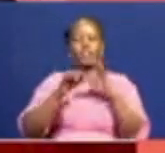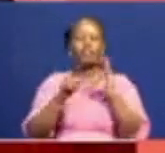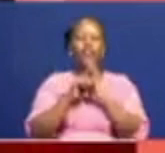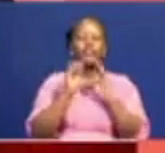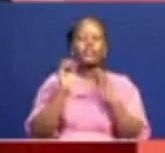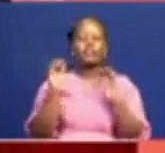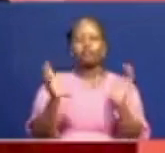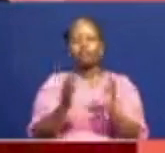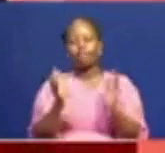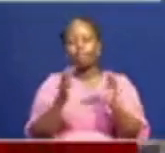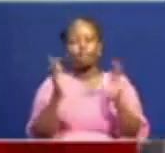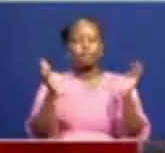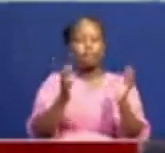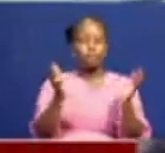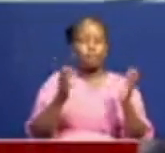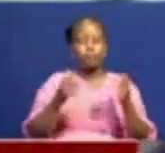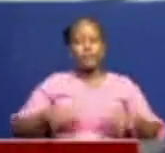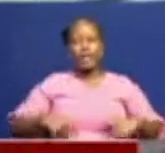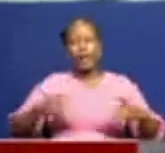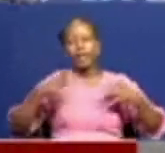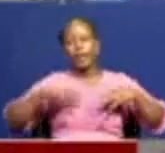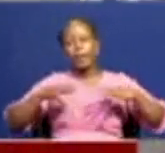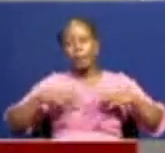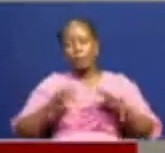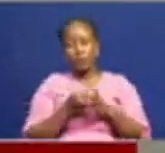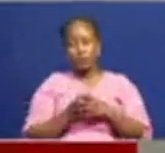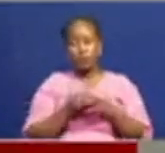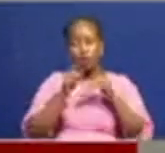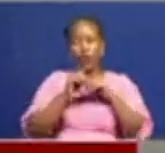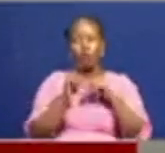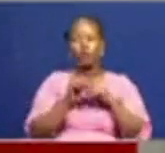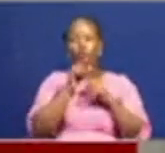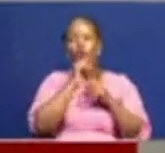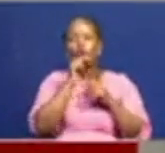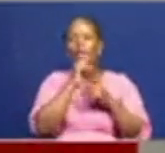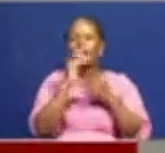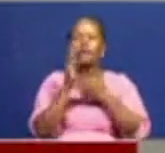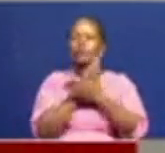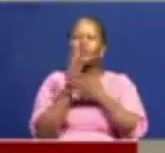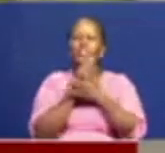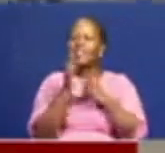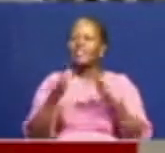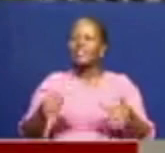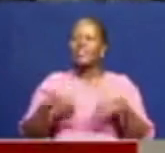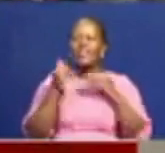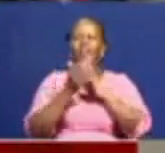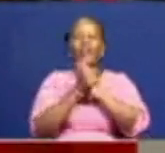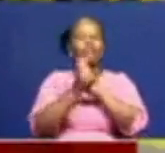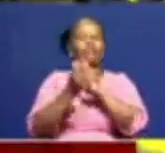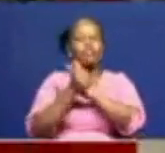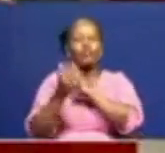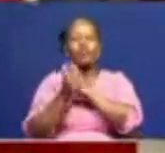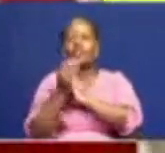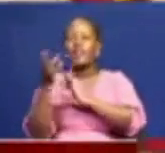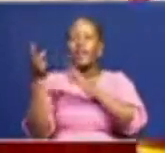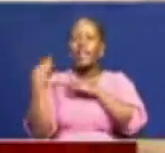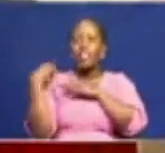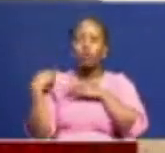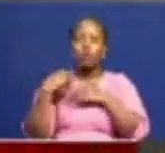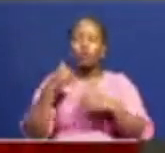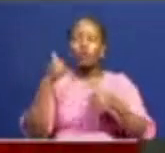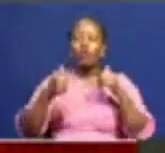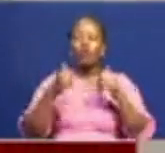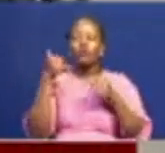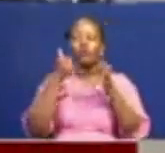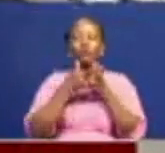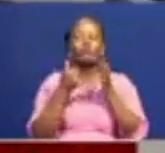generation. Committed to helping the underprivileged, Kipchoge will also share his life skills as part of the role which he will hold through to the